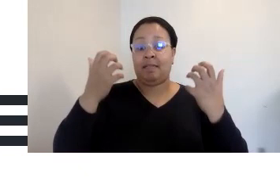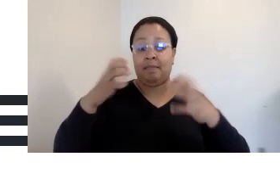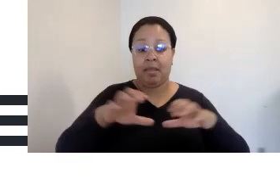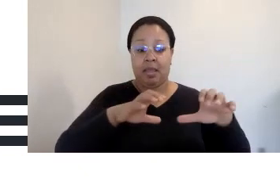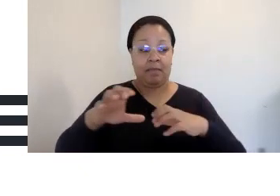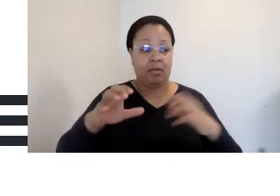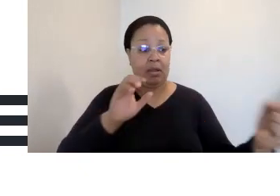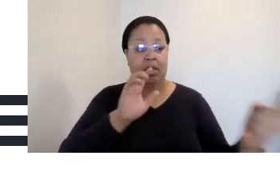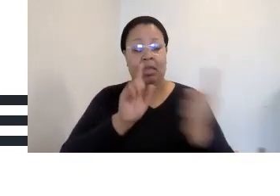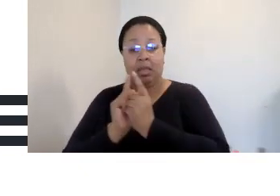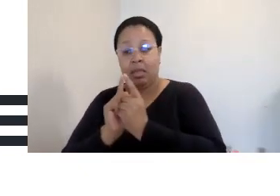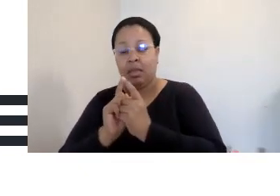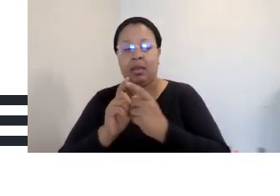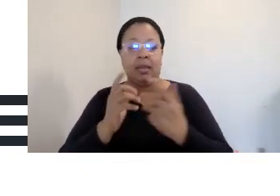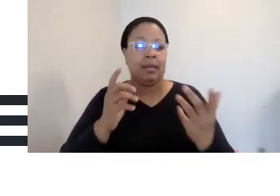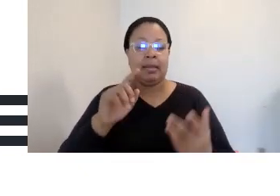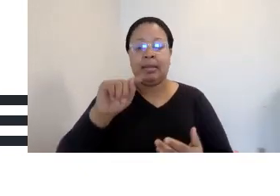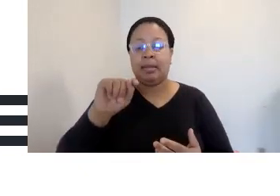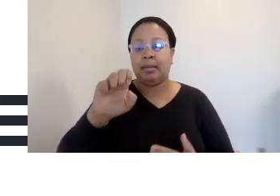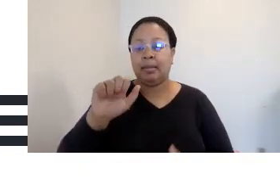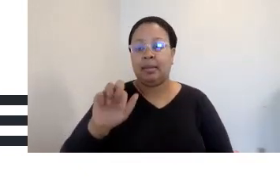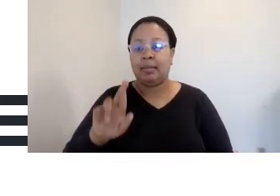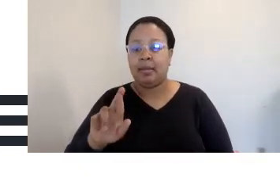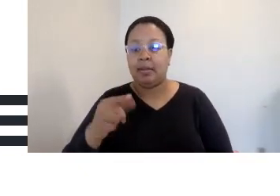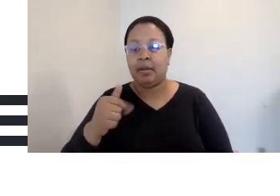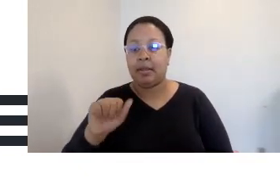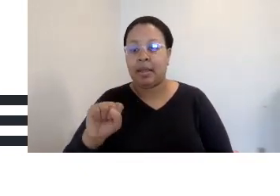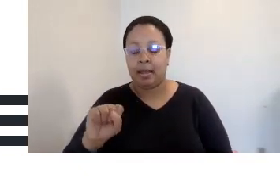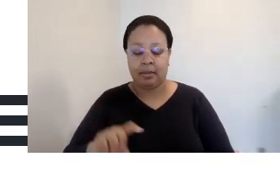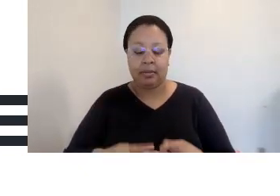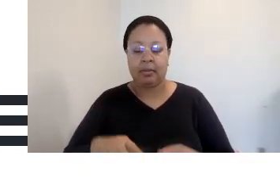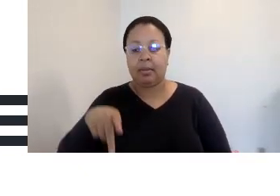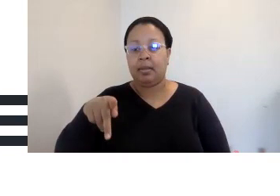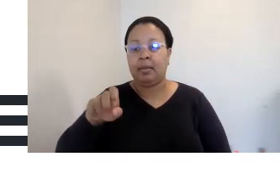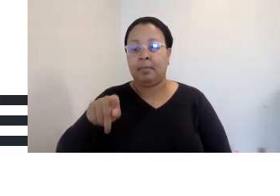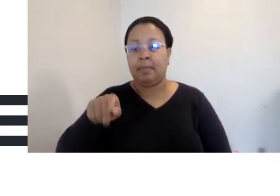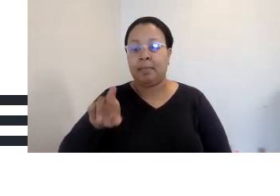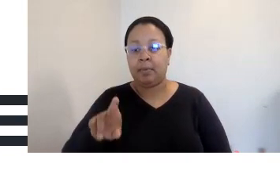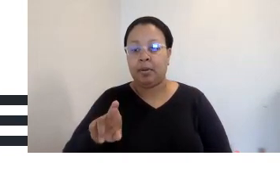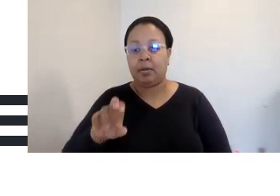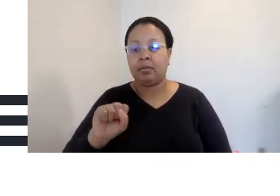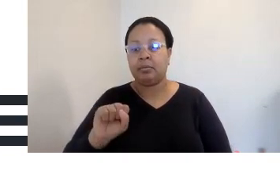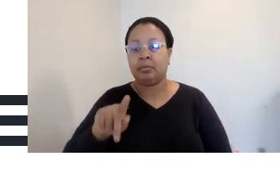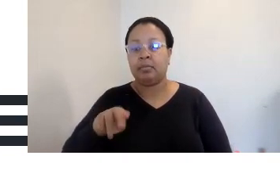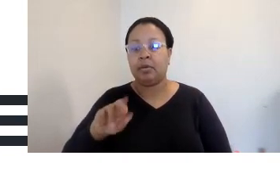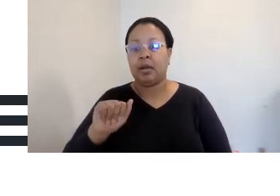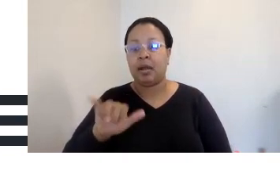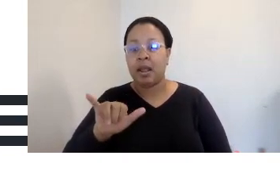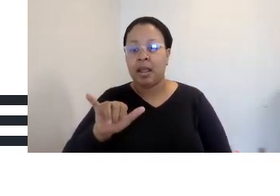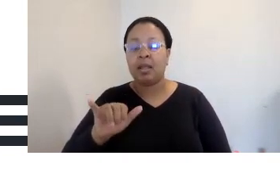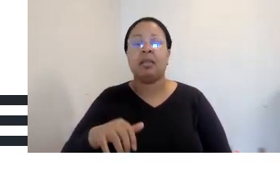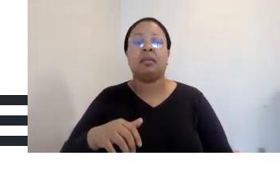their tear gas or pepper spray. So set up first aid stations would